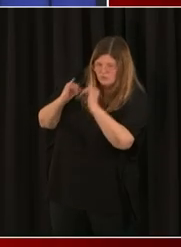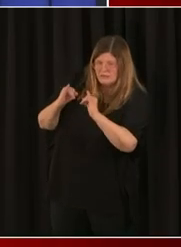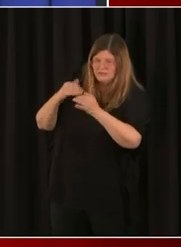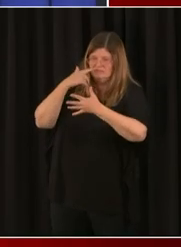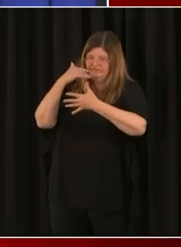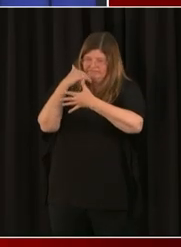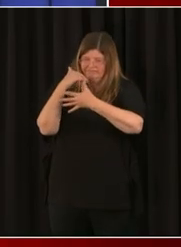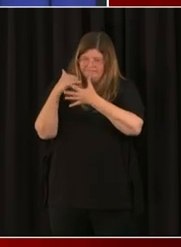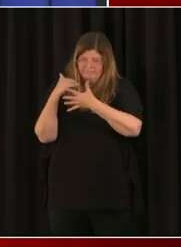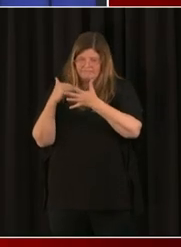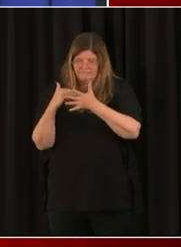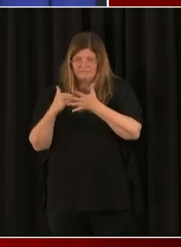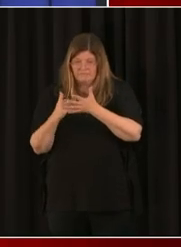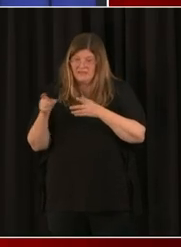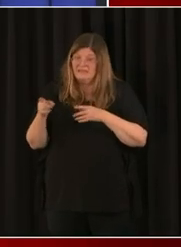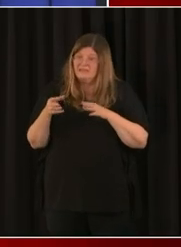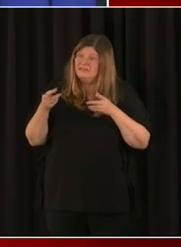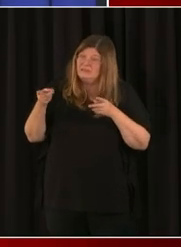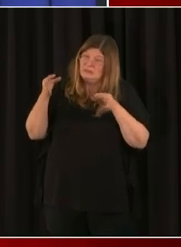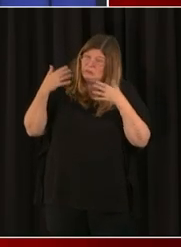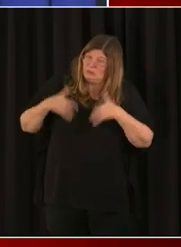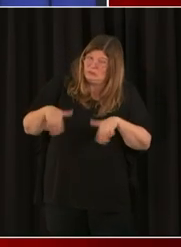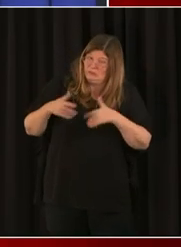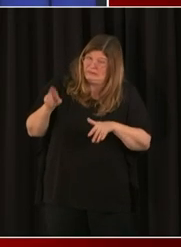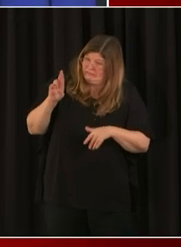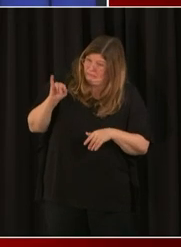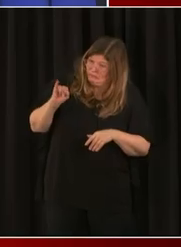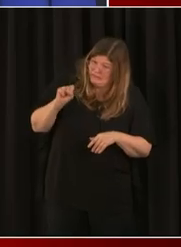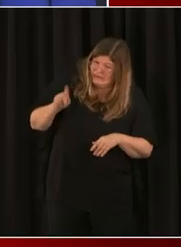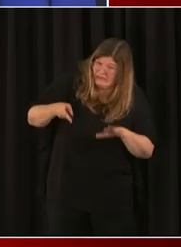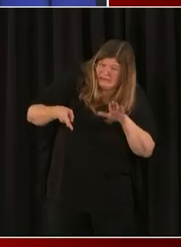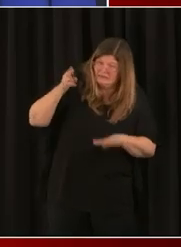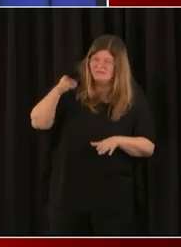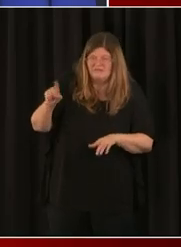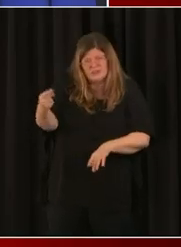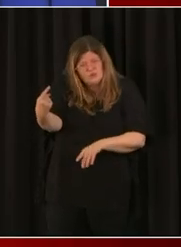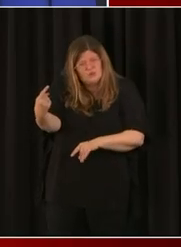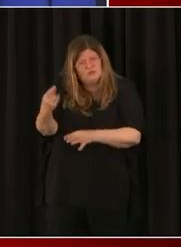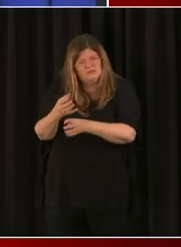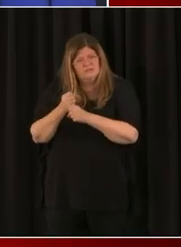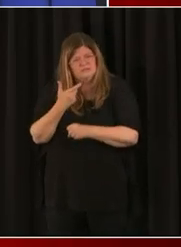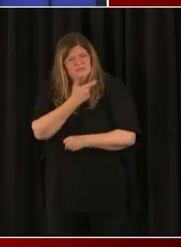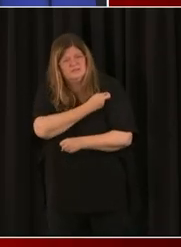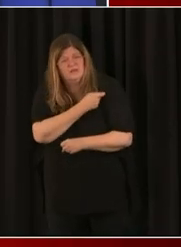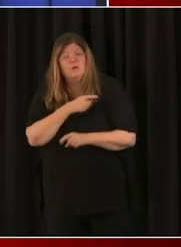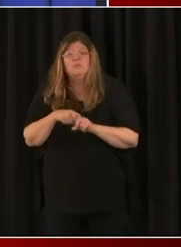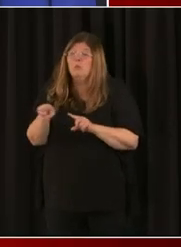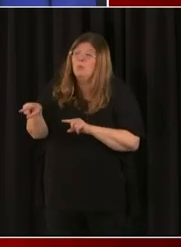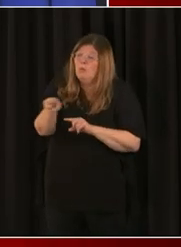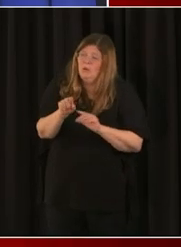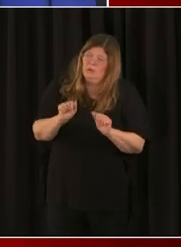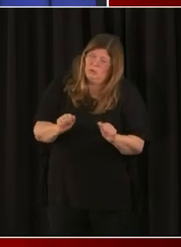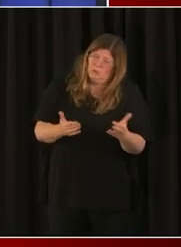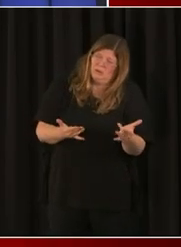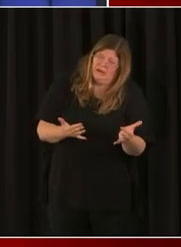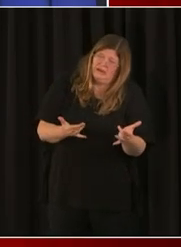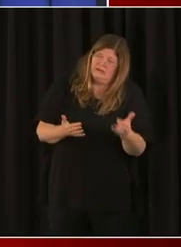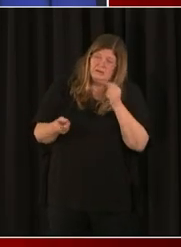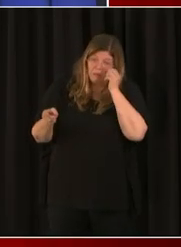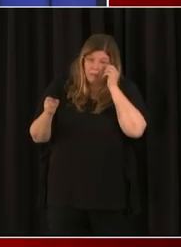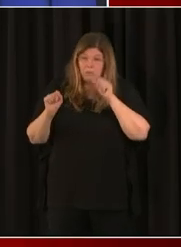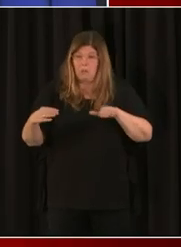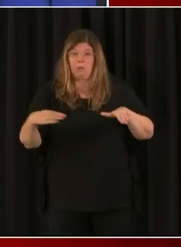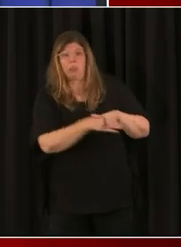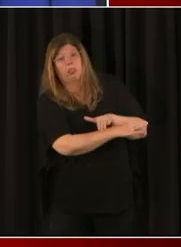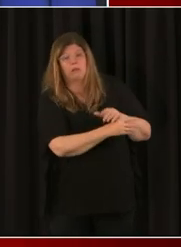and disease and death to be served first in our community. So while you can get access to the system and you can get